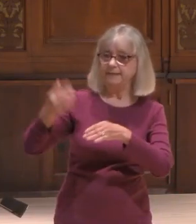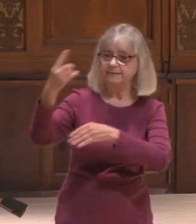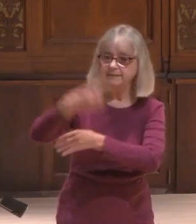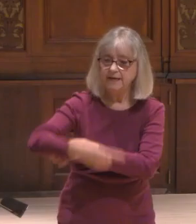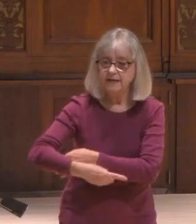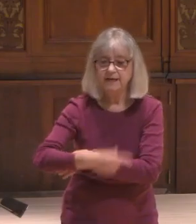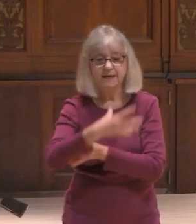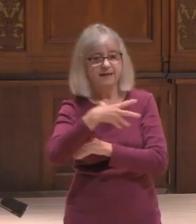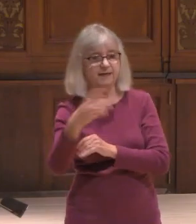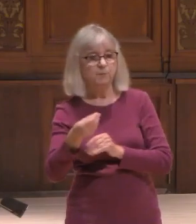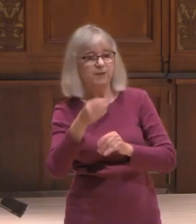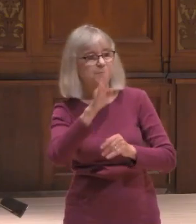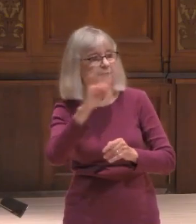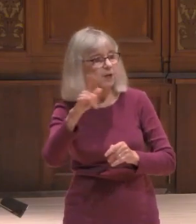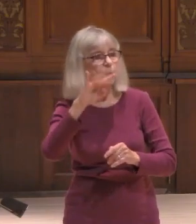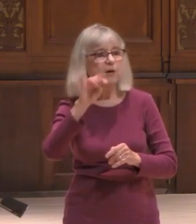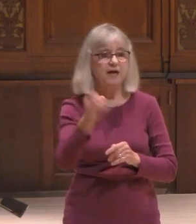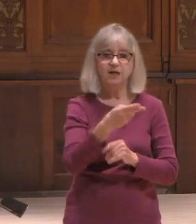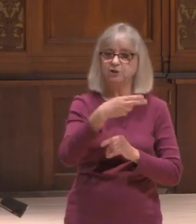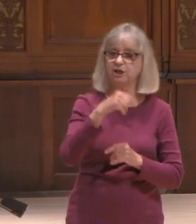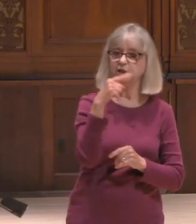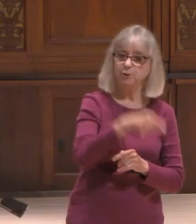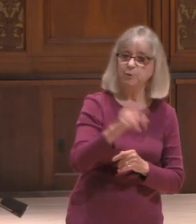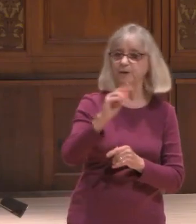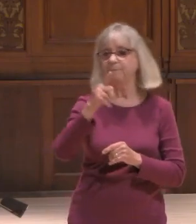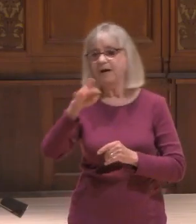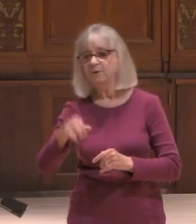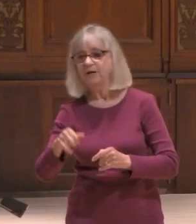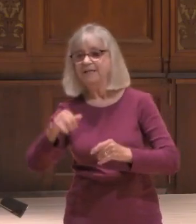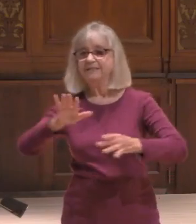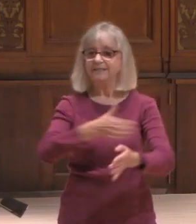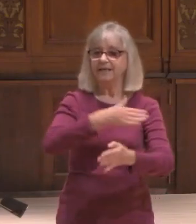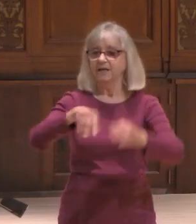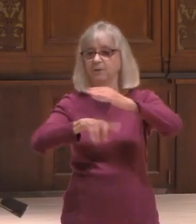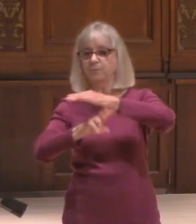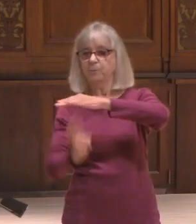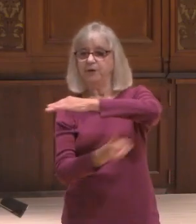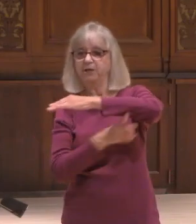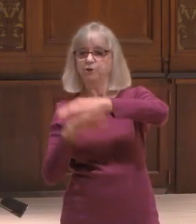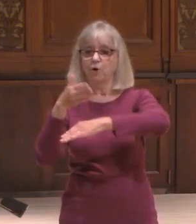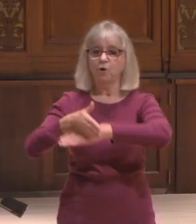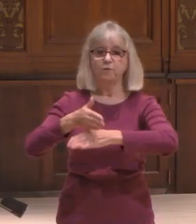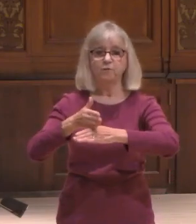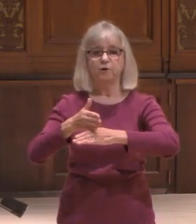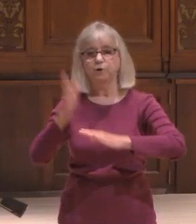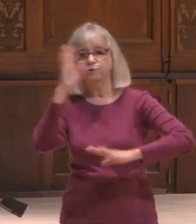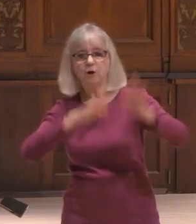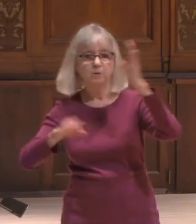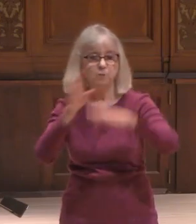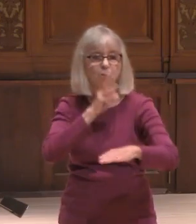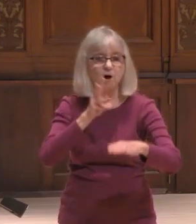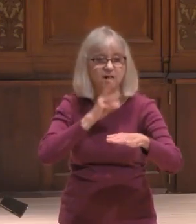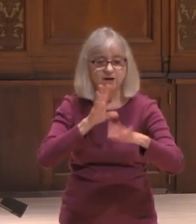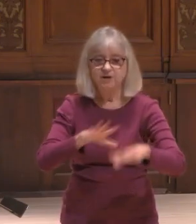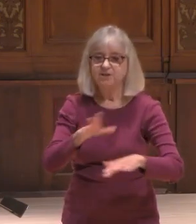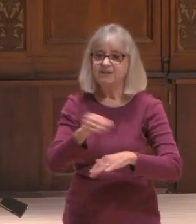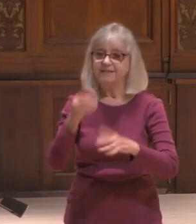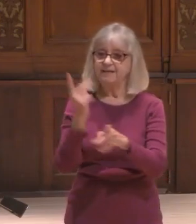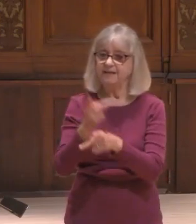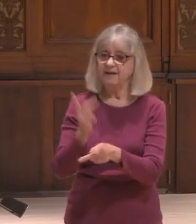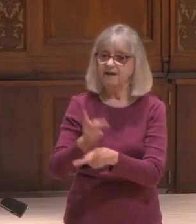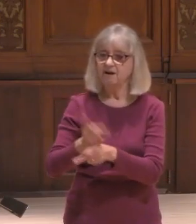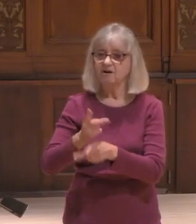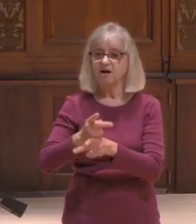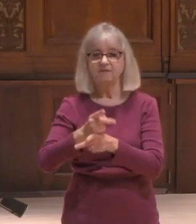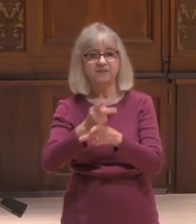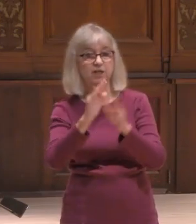and Myra and Jonathan singing Bridge Over Troubled Waters. And before that, facilitating parish community forums, the